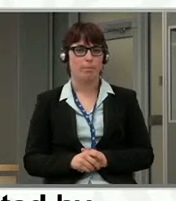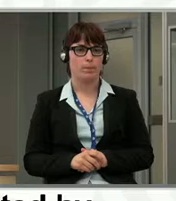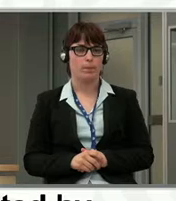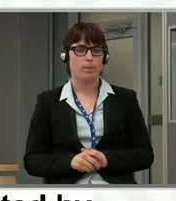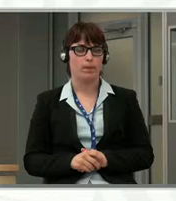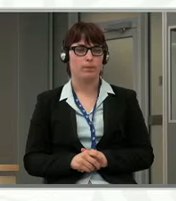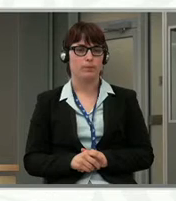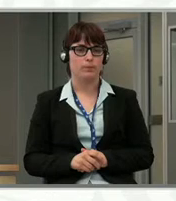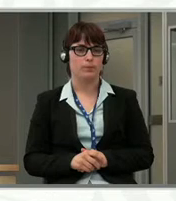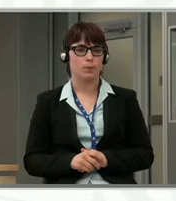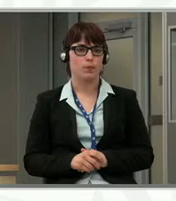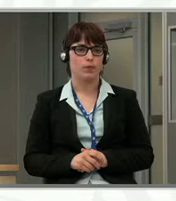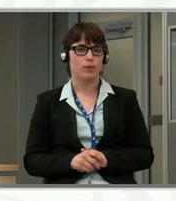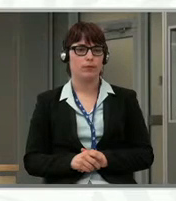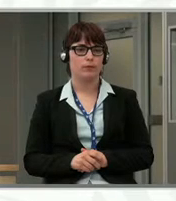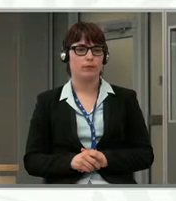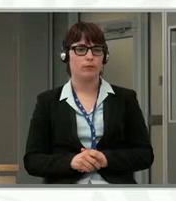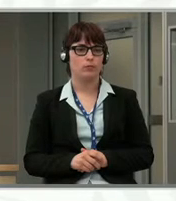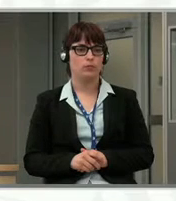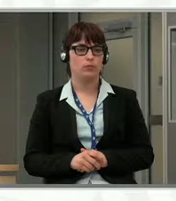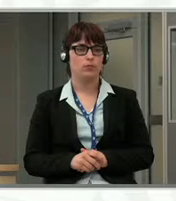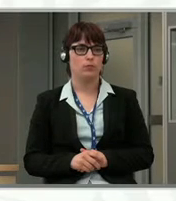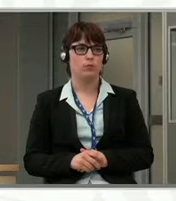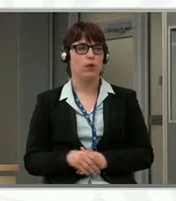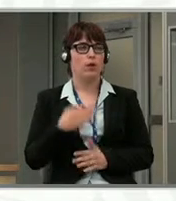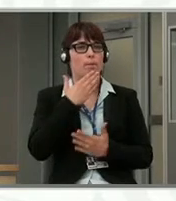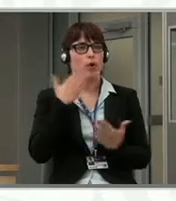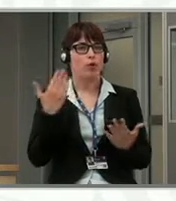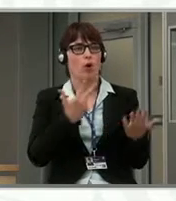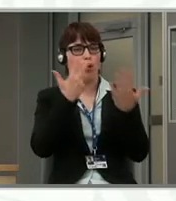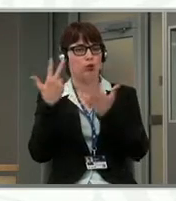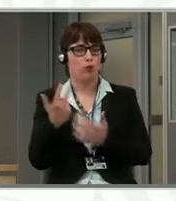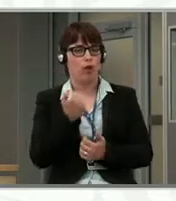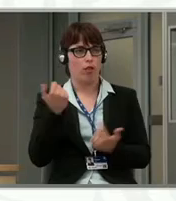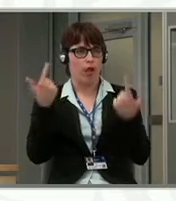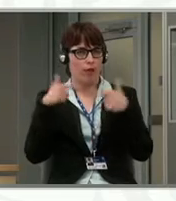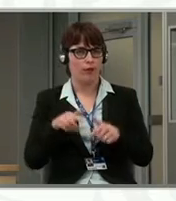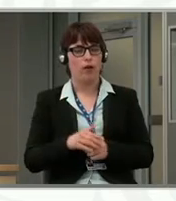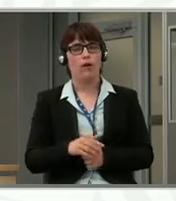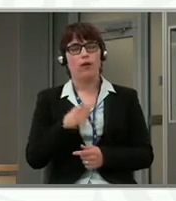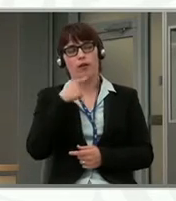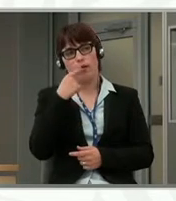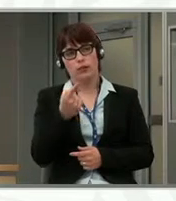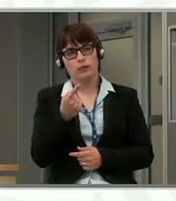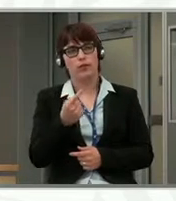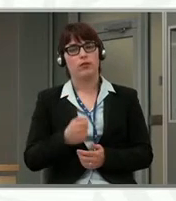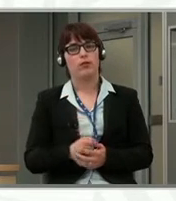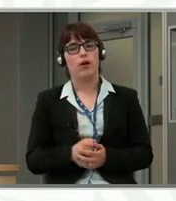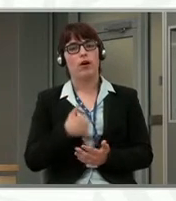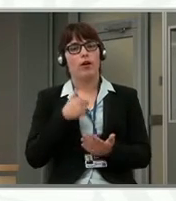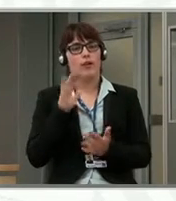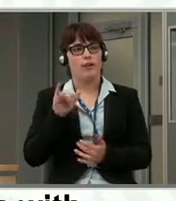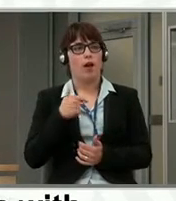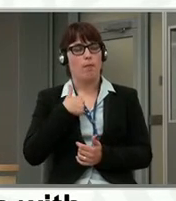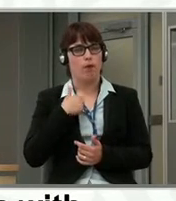In the last 8 years, it's true that adults with disabilities have